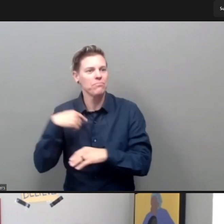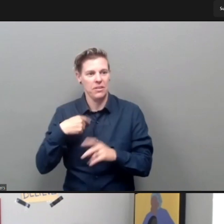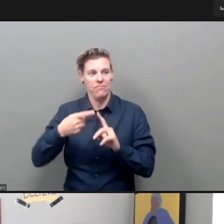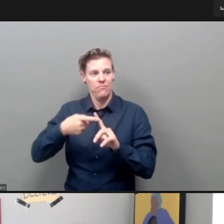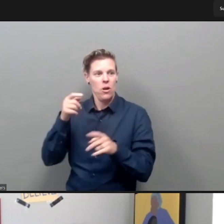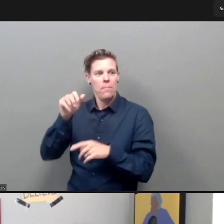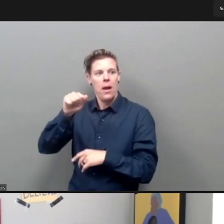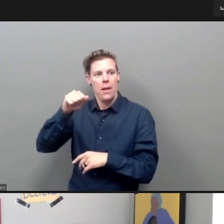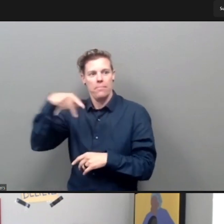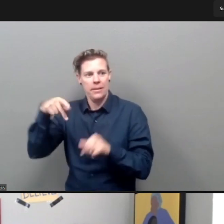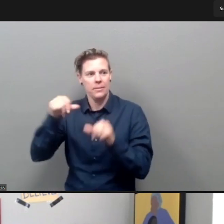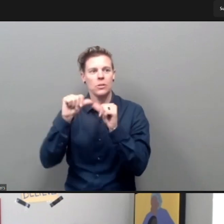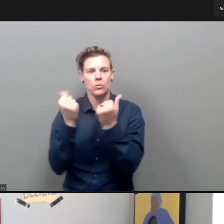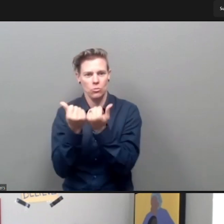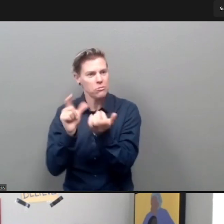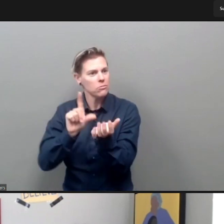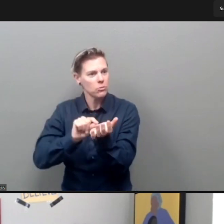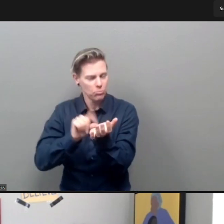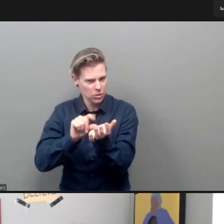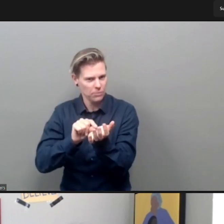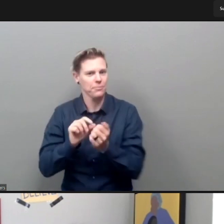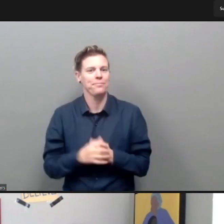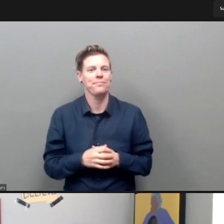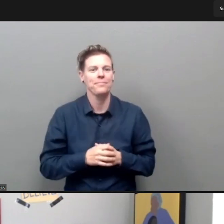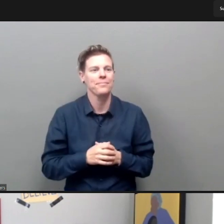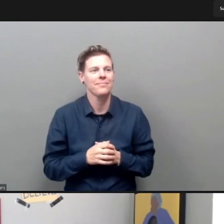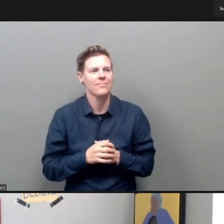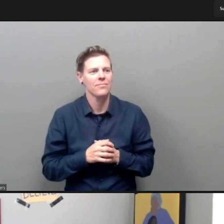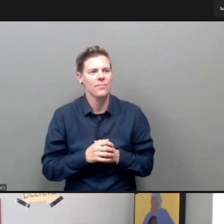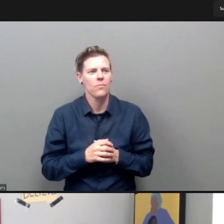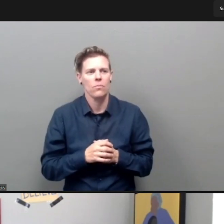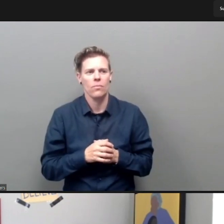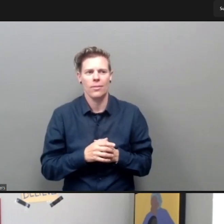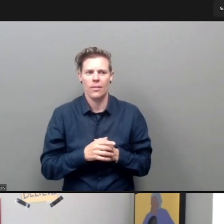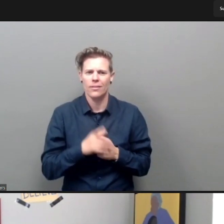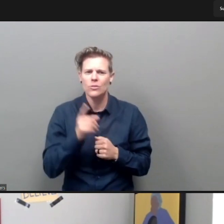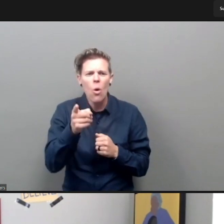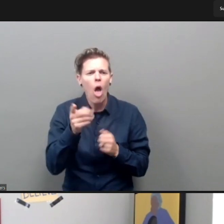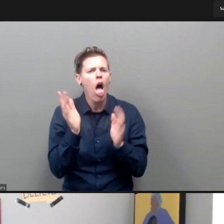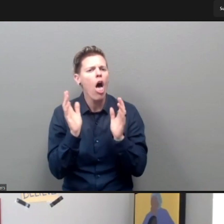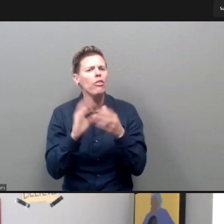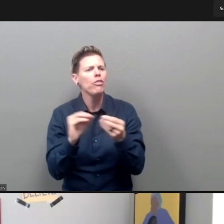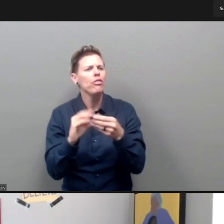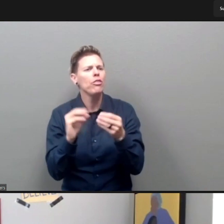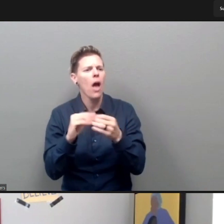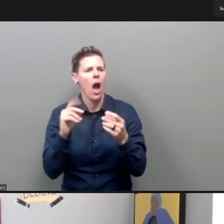Albuquerque. And you had mentioned the mad rush. So I was wondering if you could tell us, roughly how